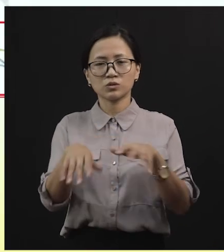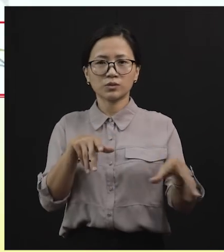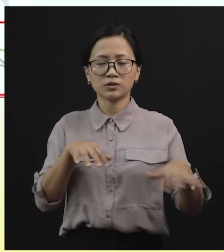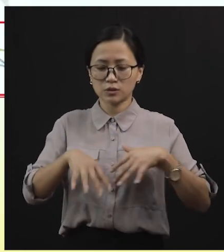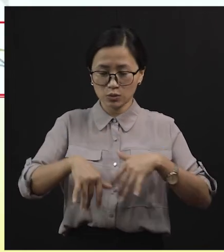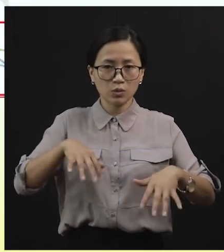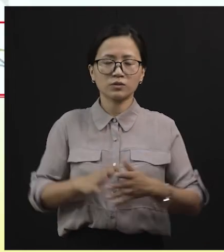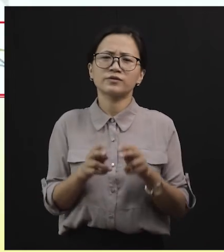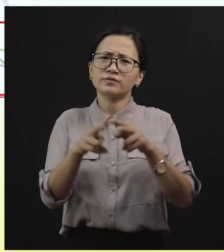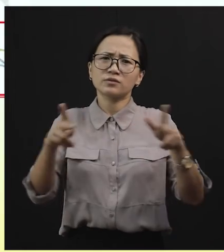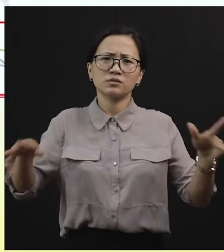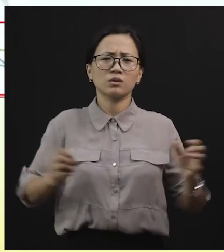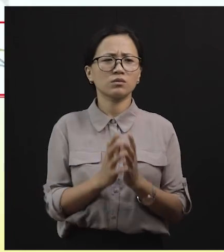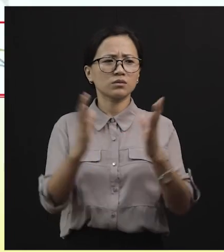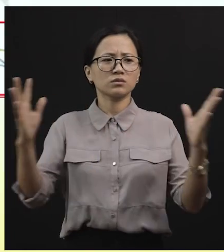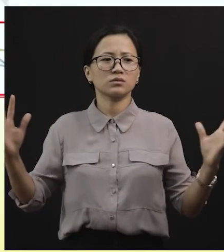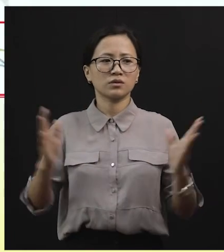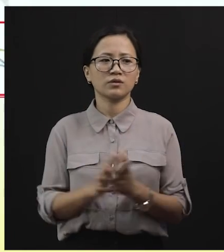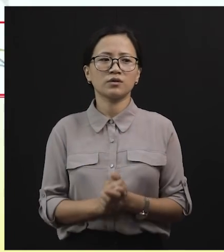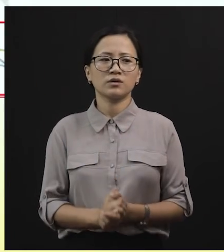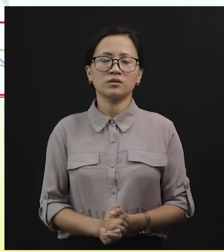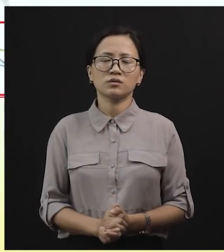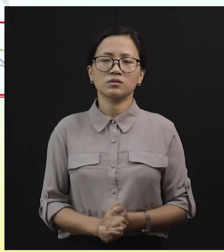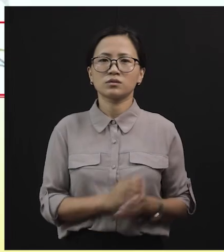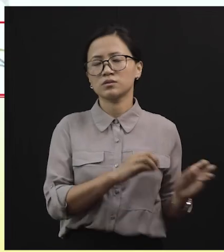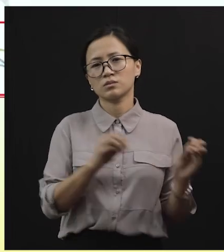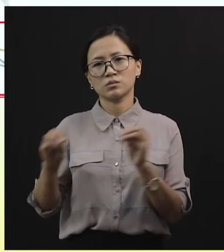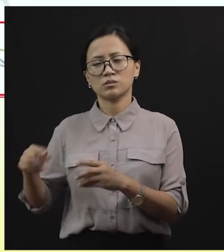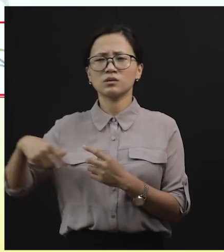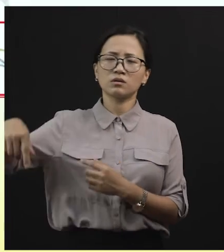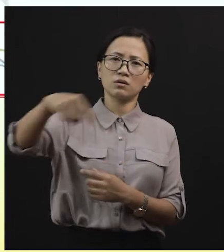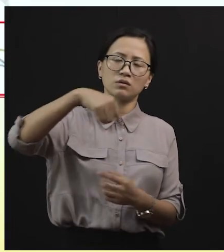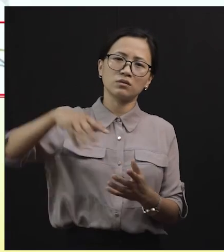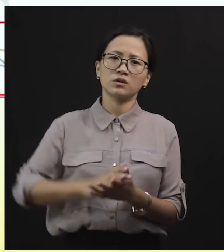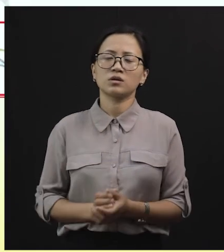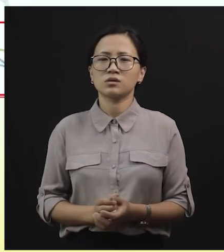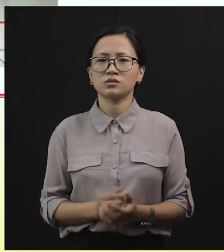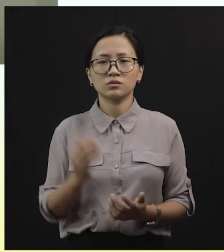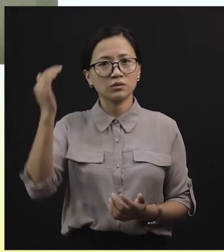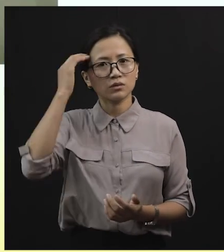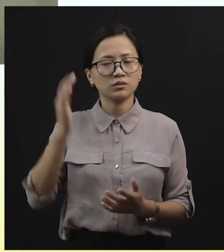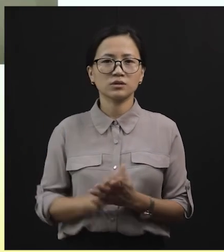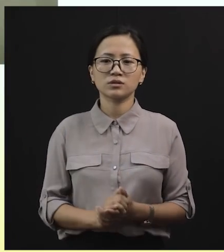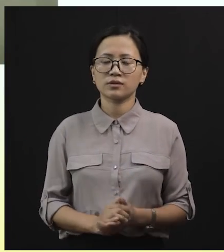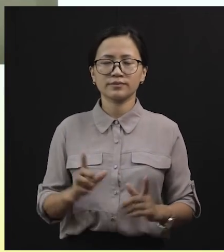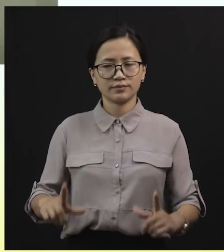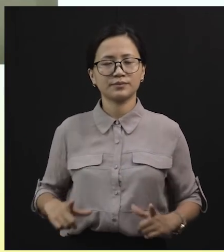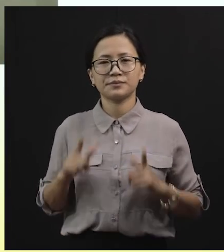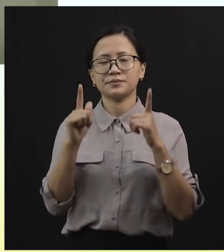ocean. So they are also living, they move around, they can move around. So they are also known as living things,